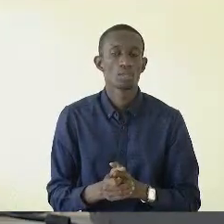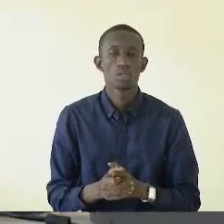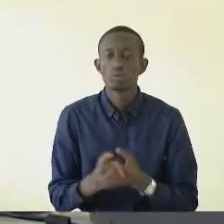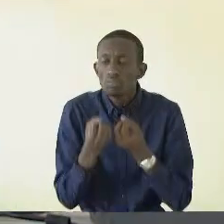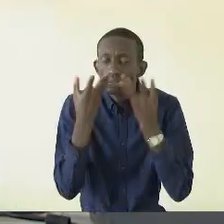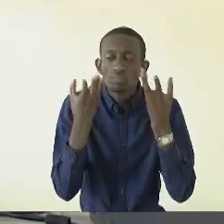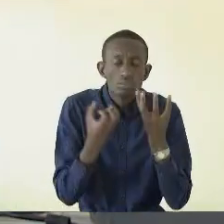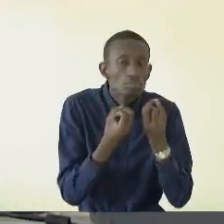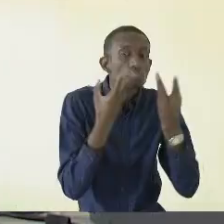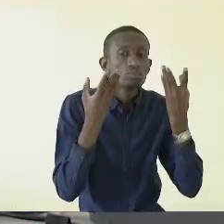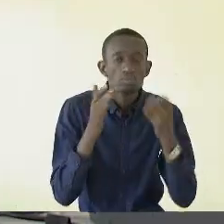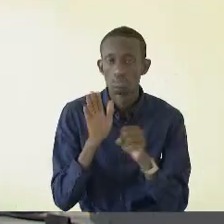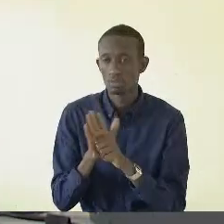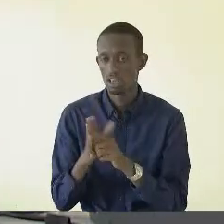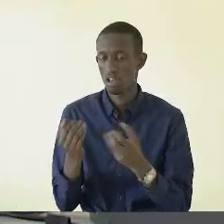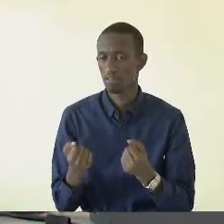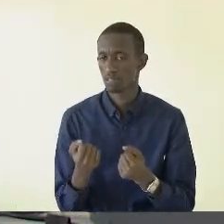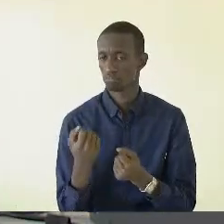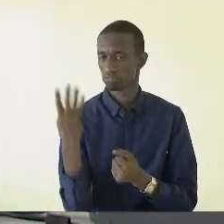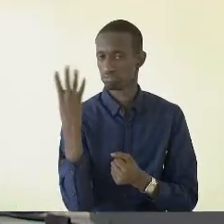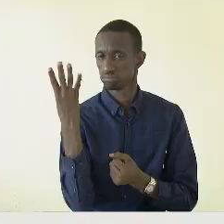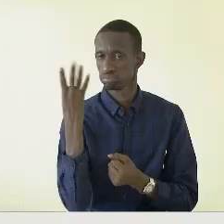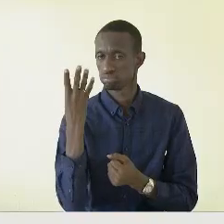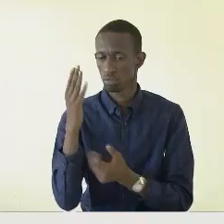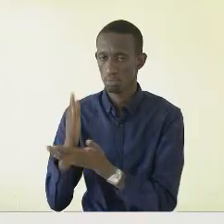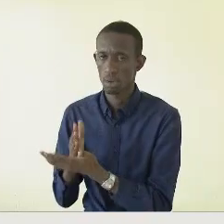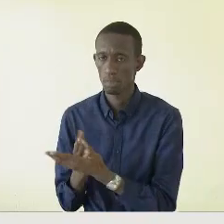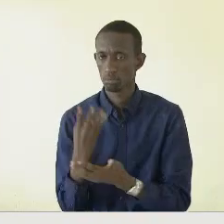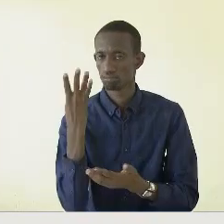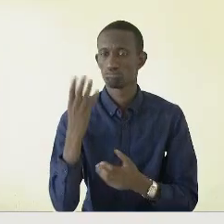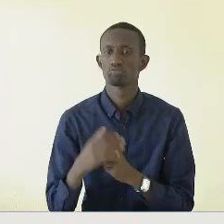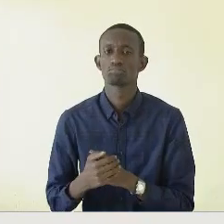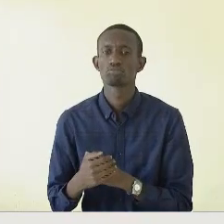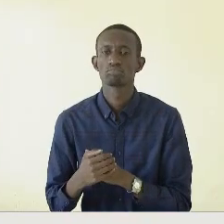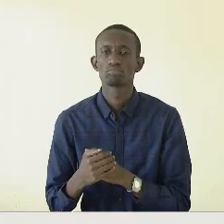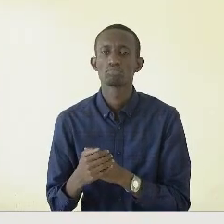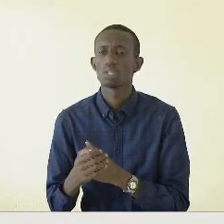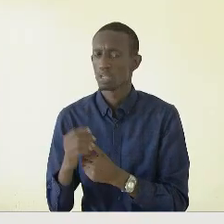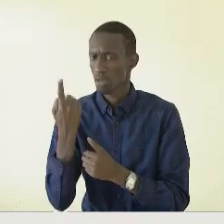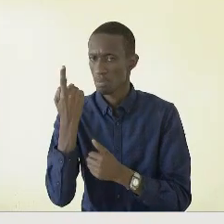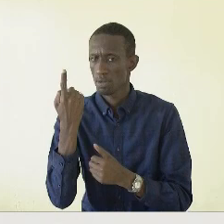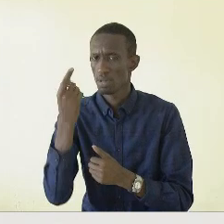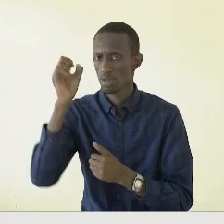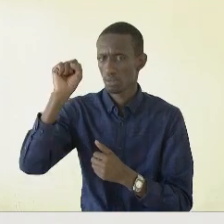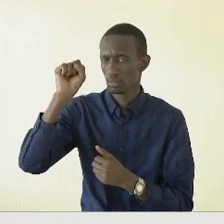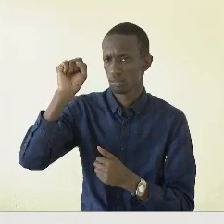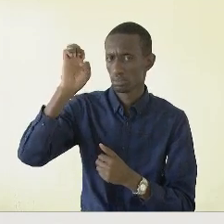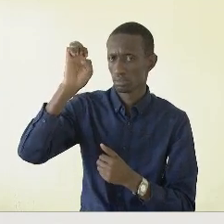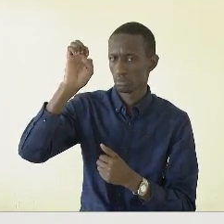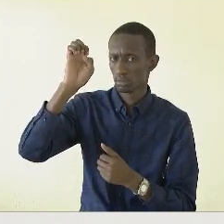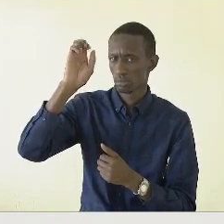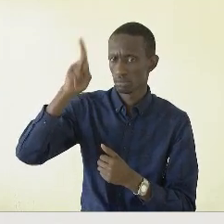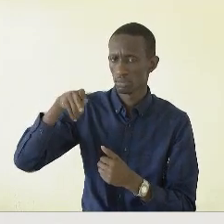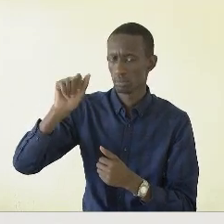flowers have 4 main parts. Here we talk about sepals. These